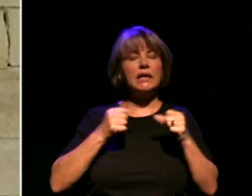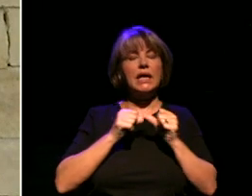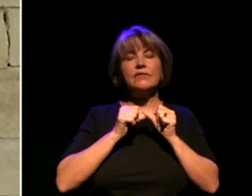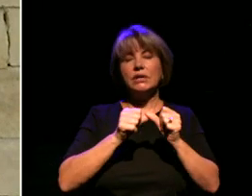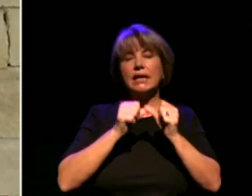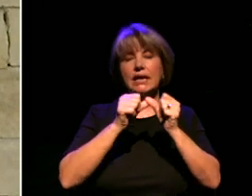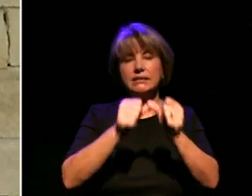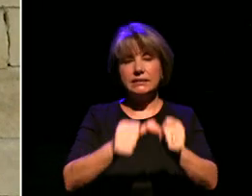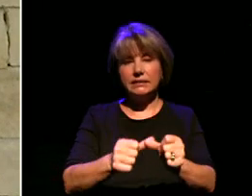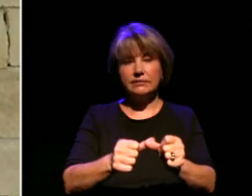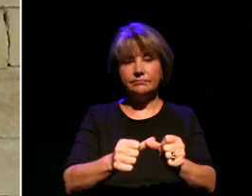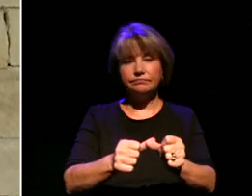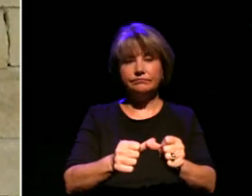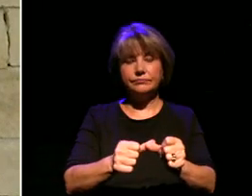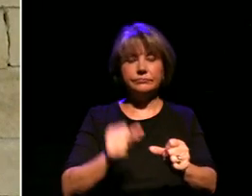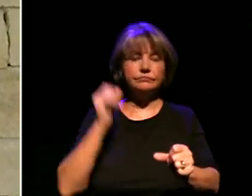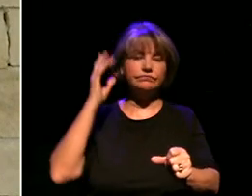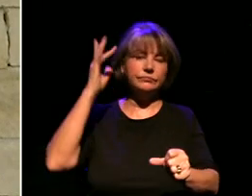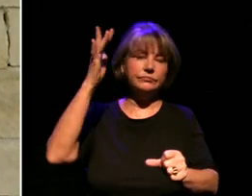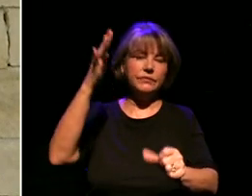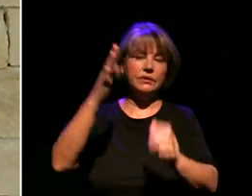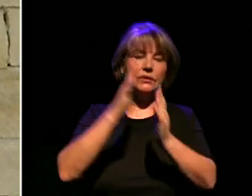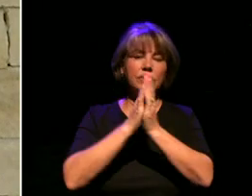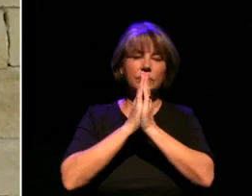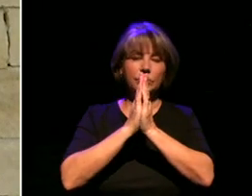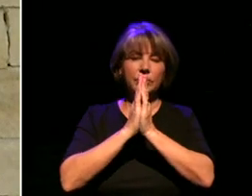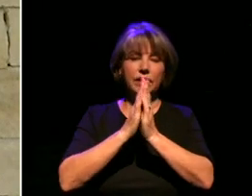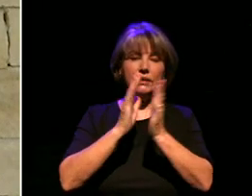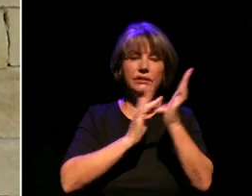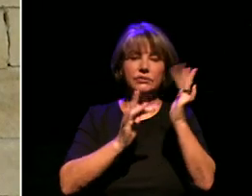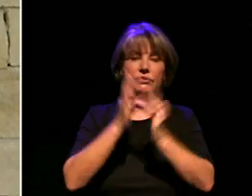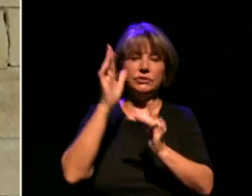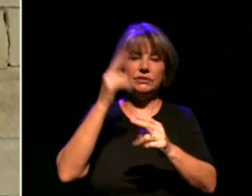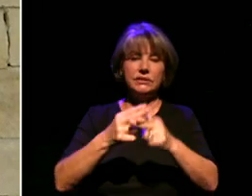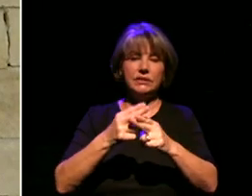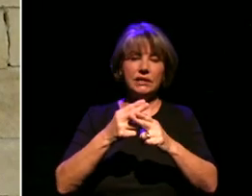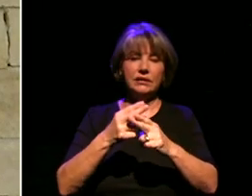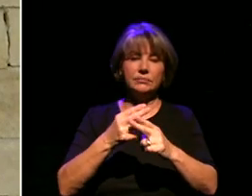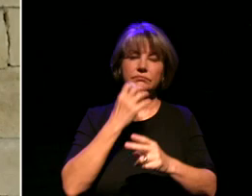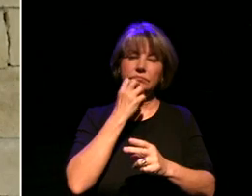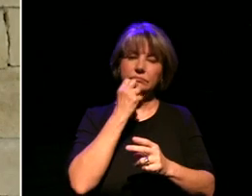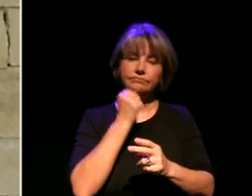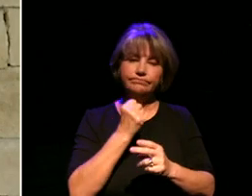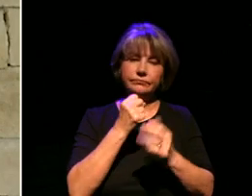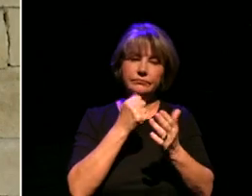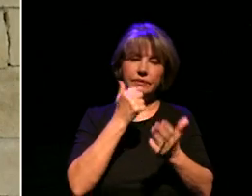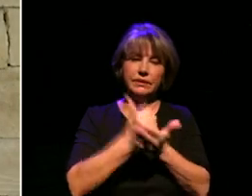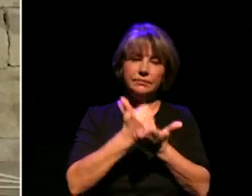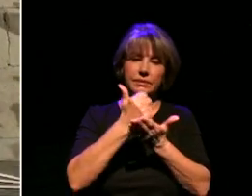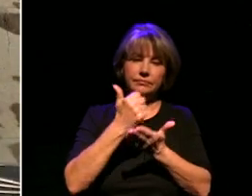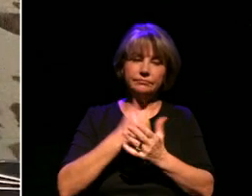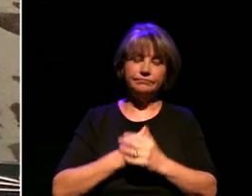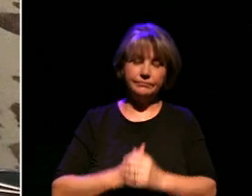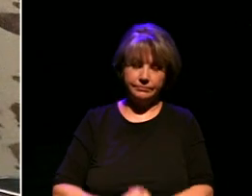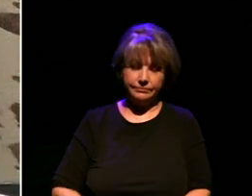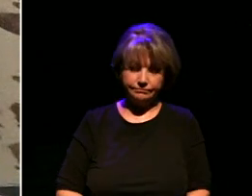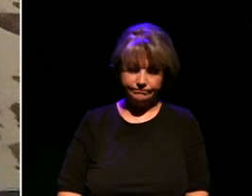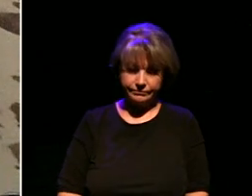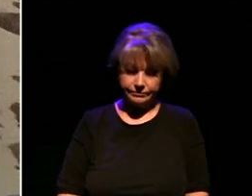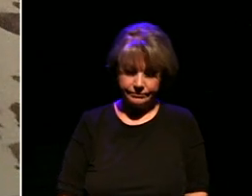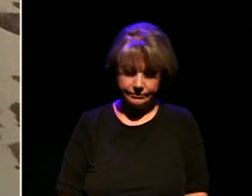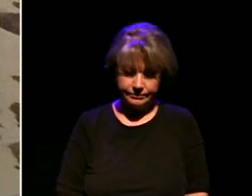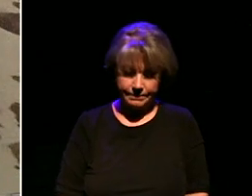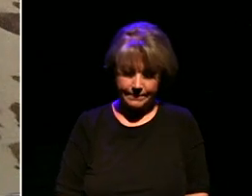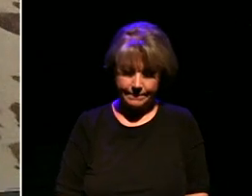everlasting. We pray this in your darling Son, Jesus' name. Amen.